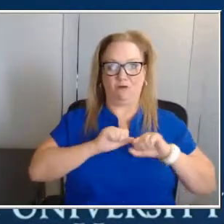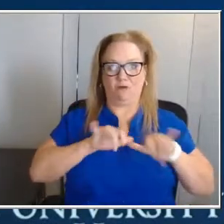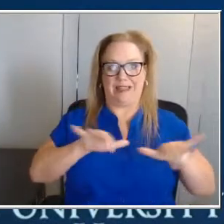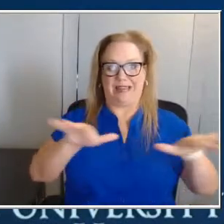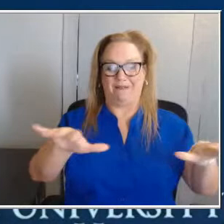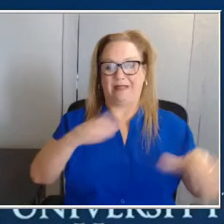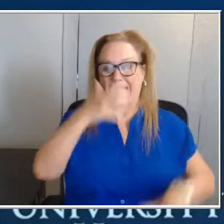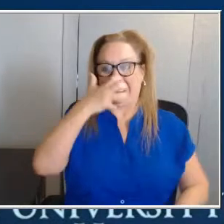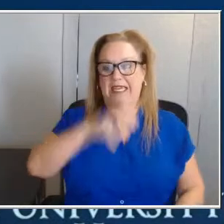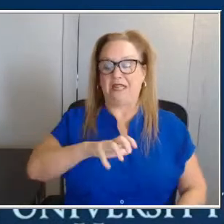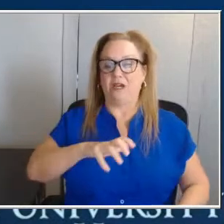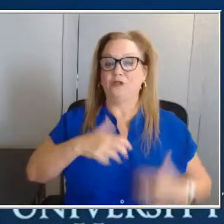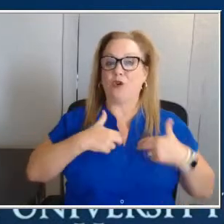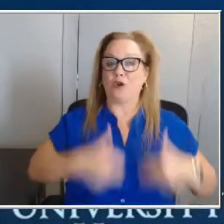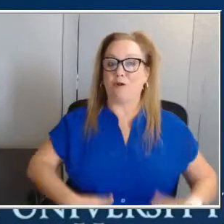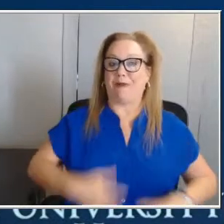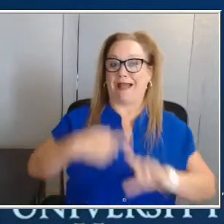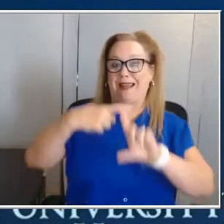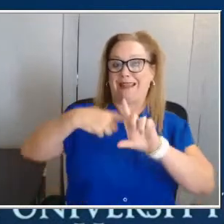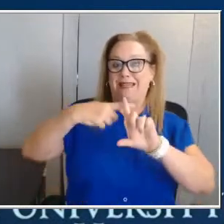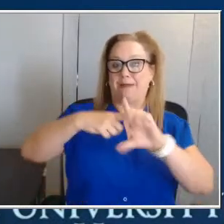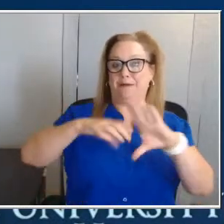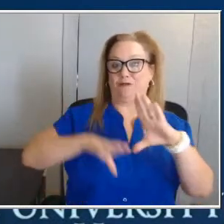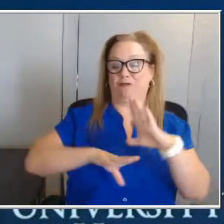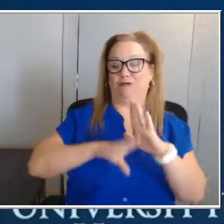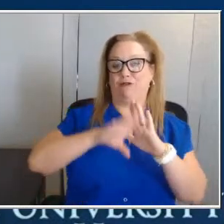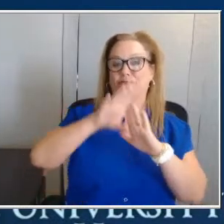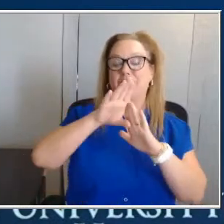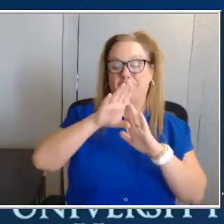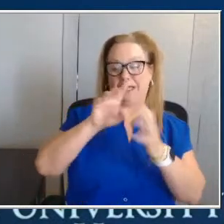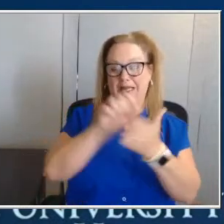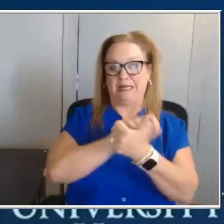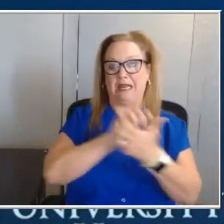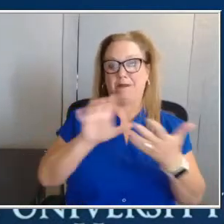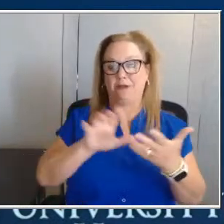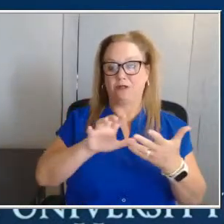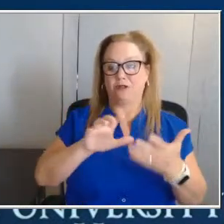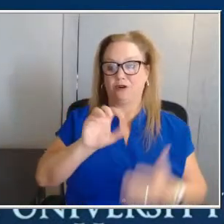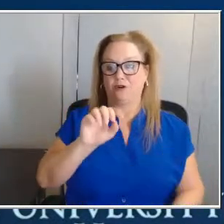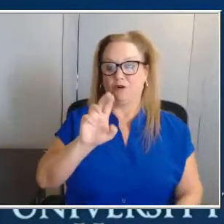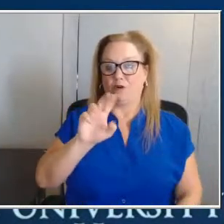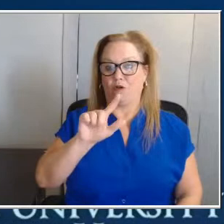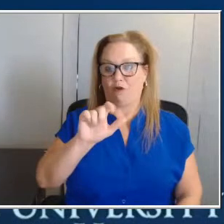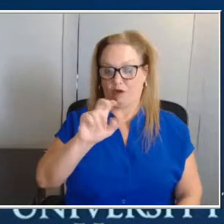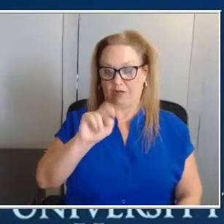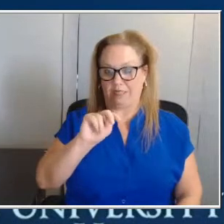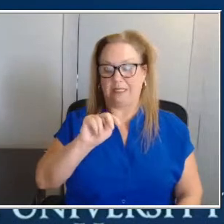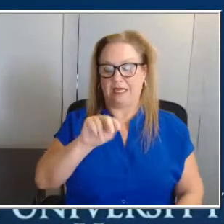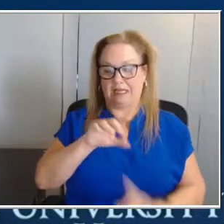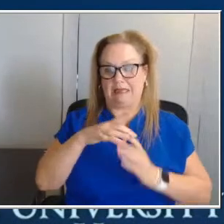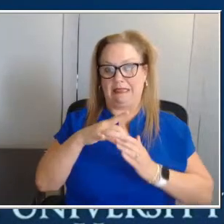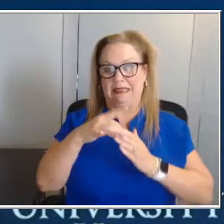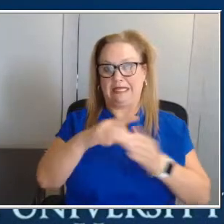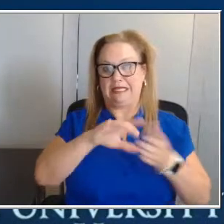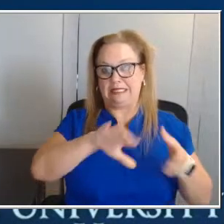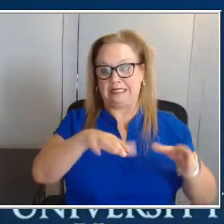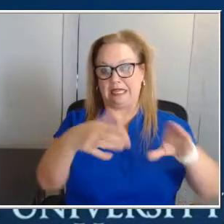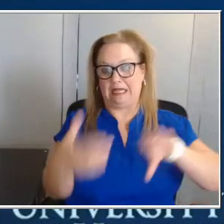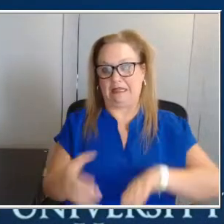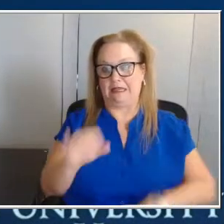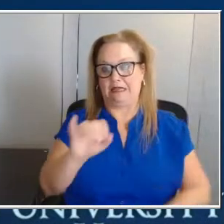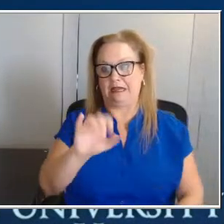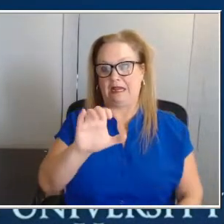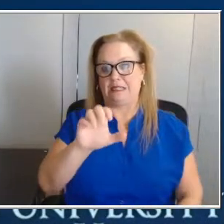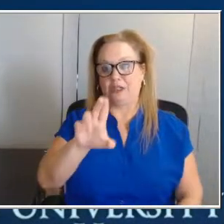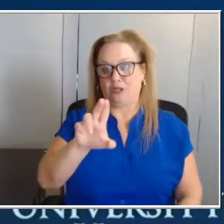raises your body temperature. It does significant damage to your bodily organs. It can lead to death. As an ICU physician, I've